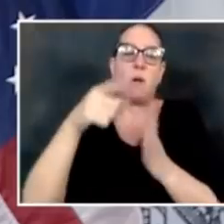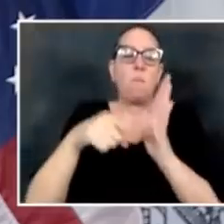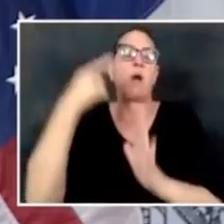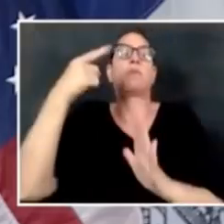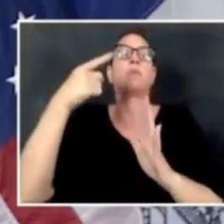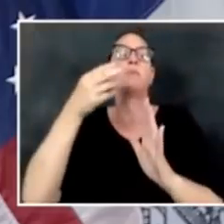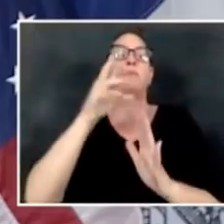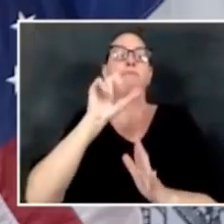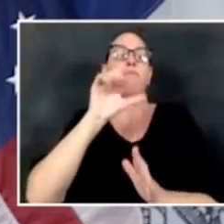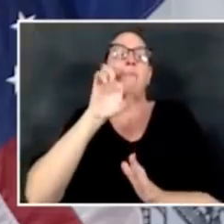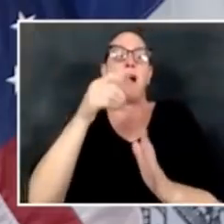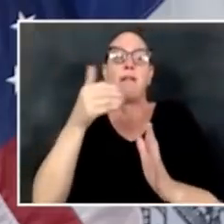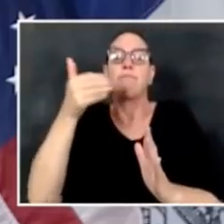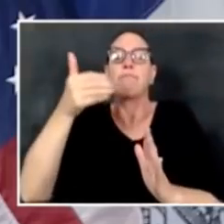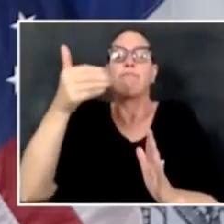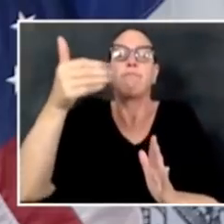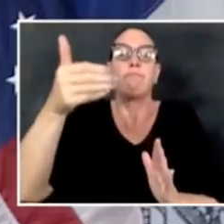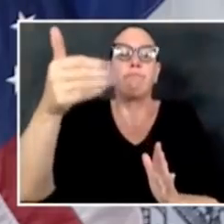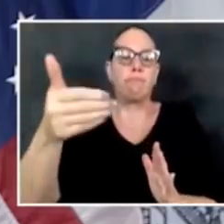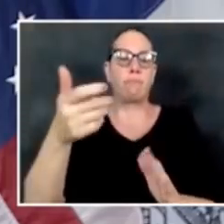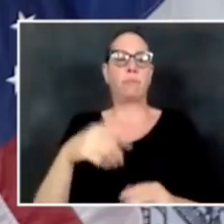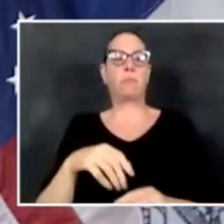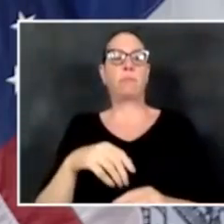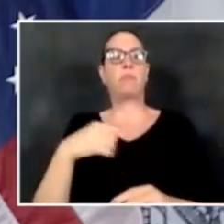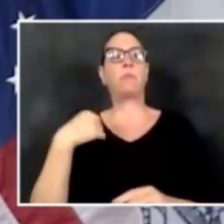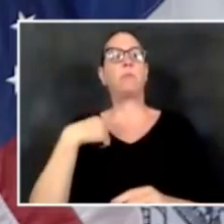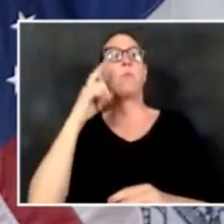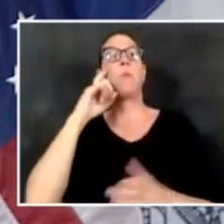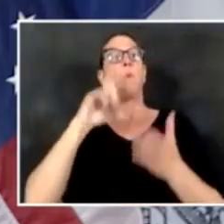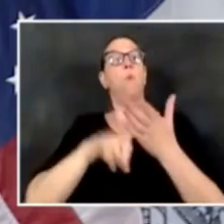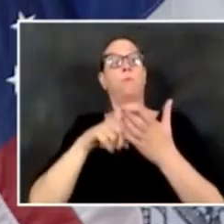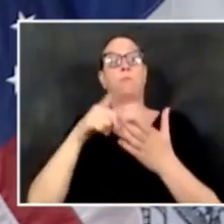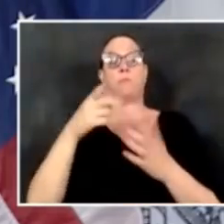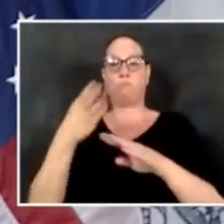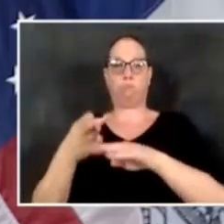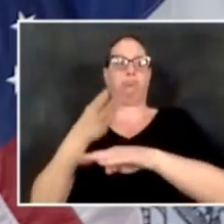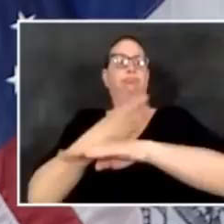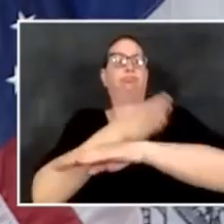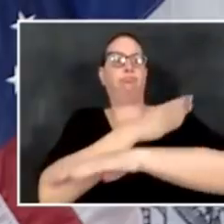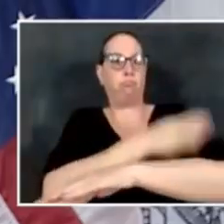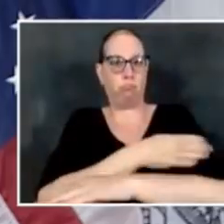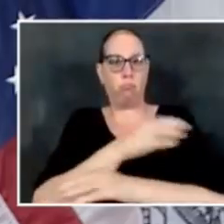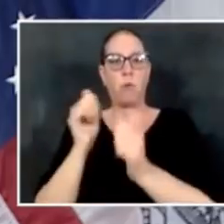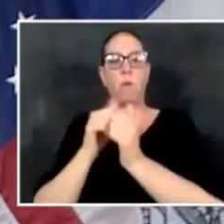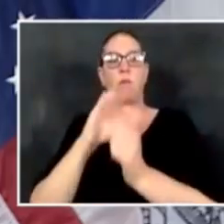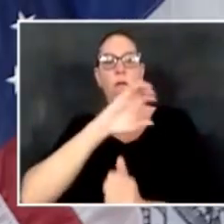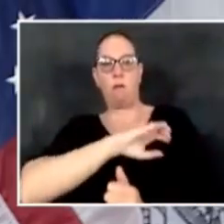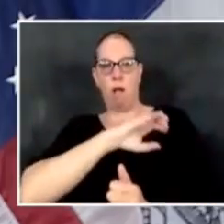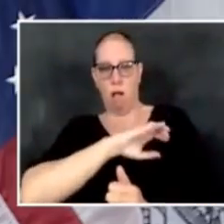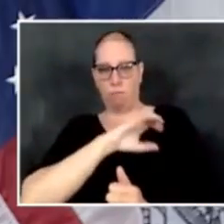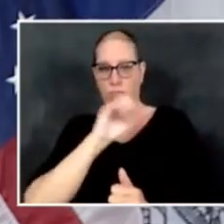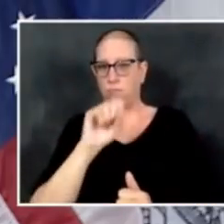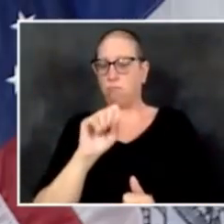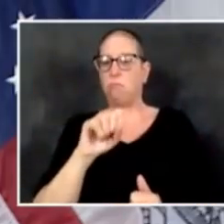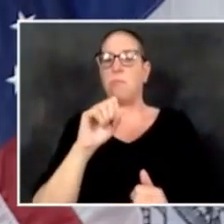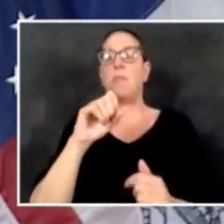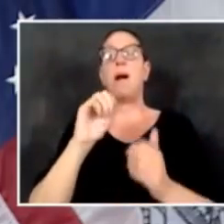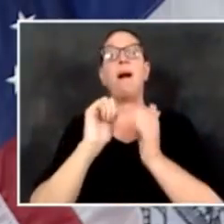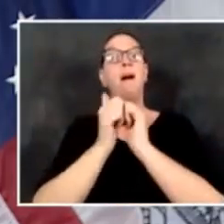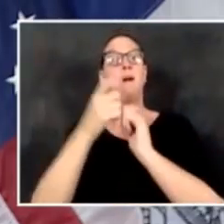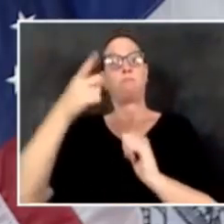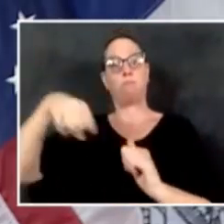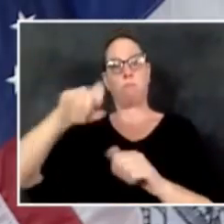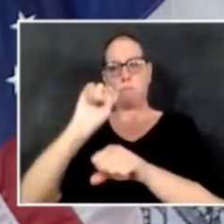the progress is very clear to see. Policing is changing in this city, has been changing.